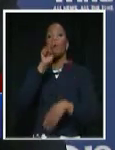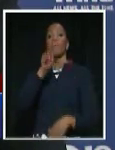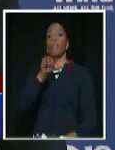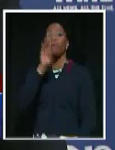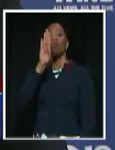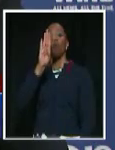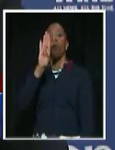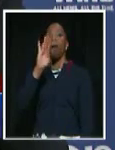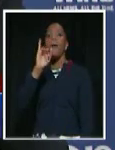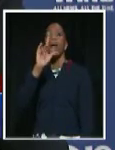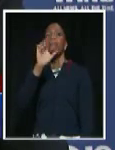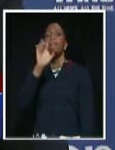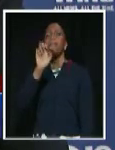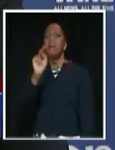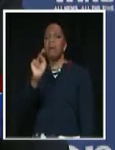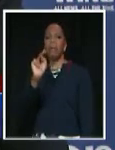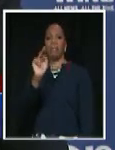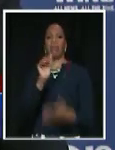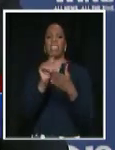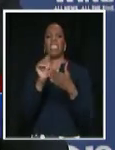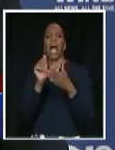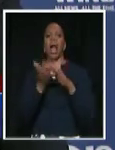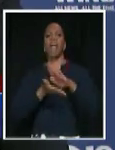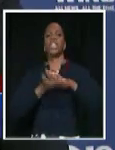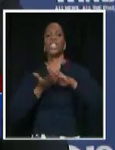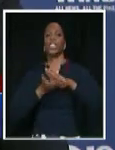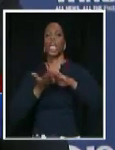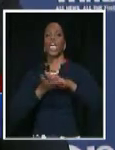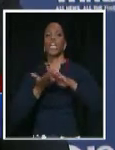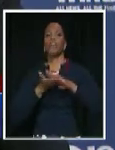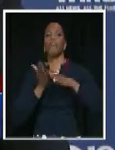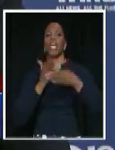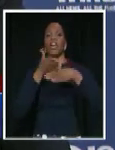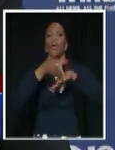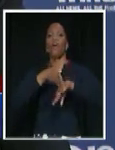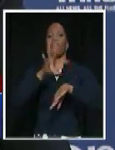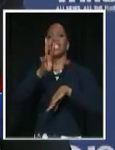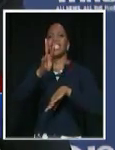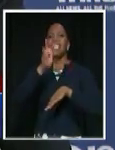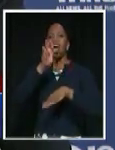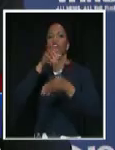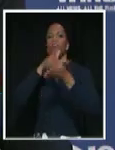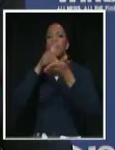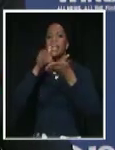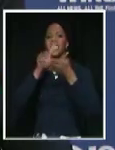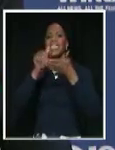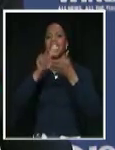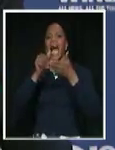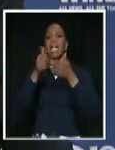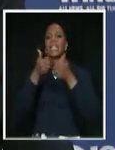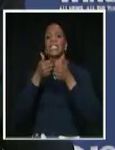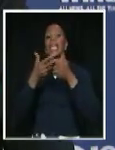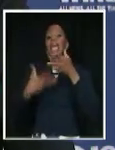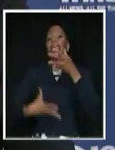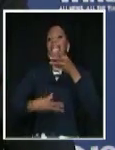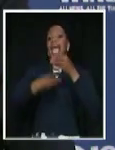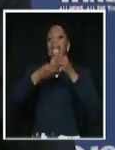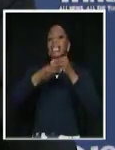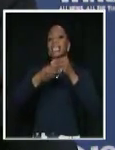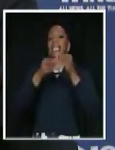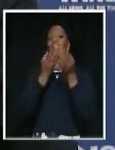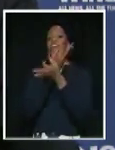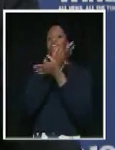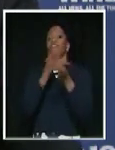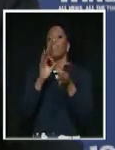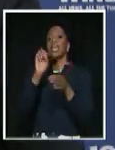billion, and it's generating a little over $600 million in excess cash flow, free cash flow. That money is